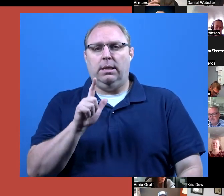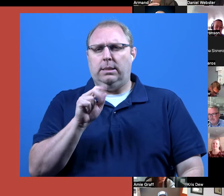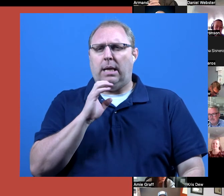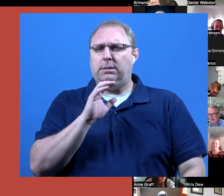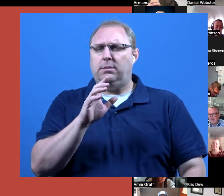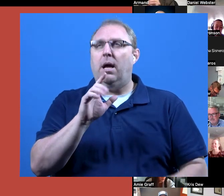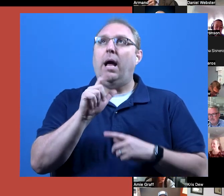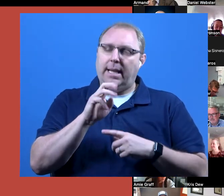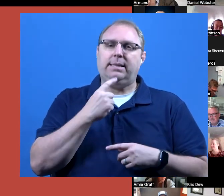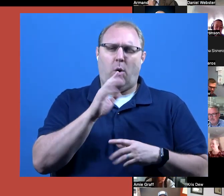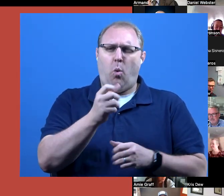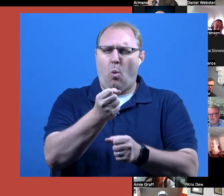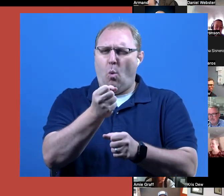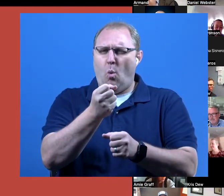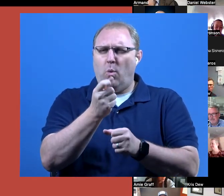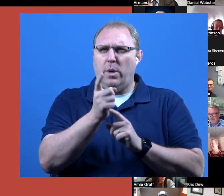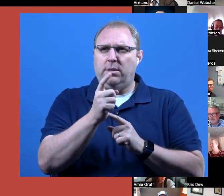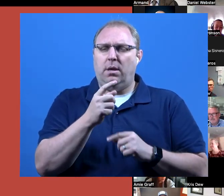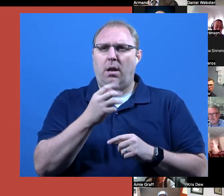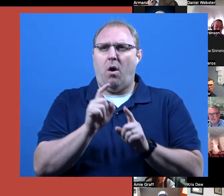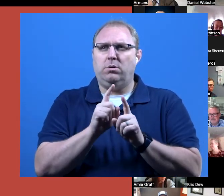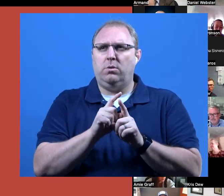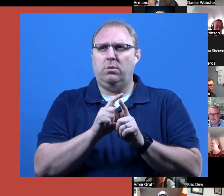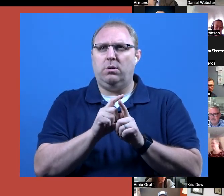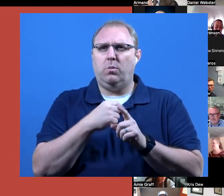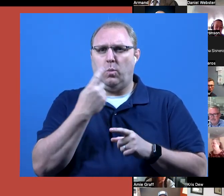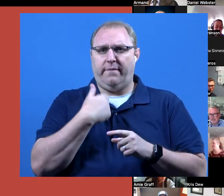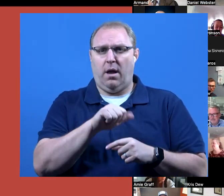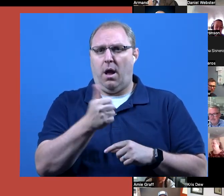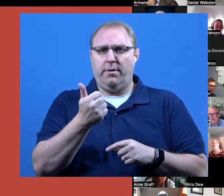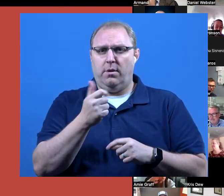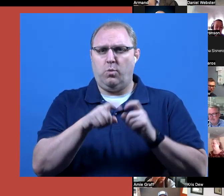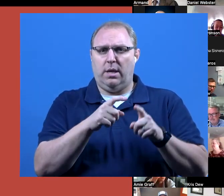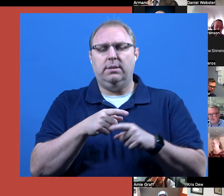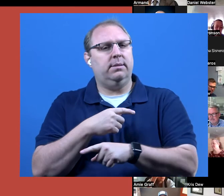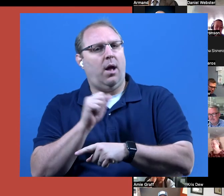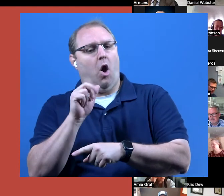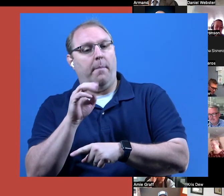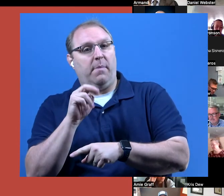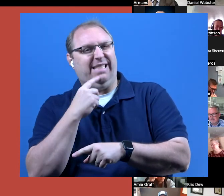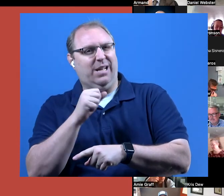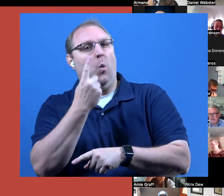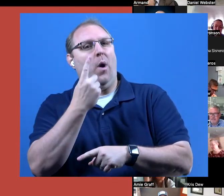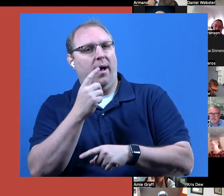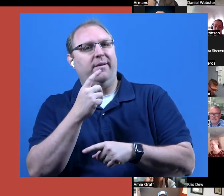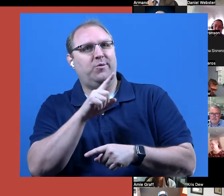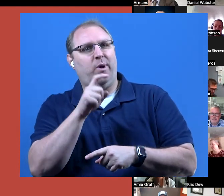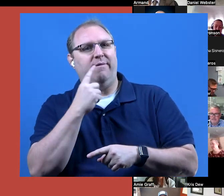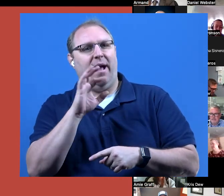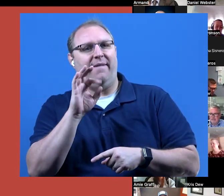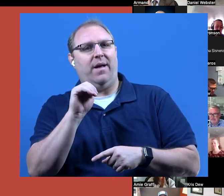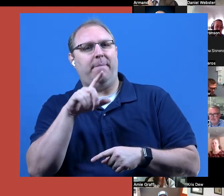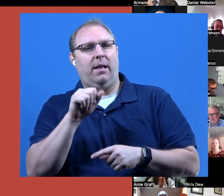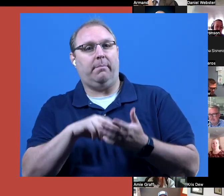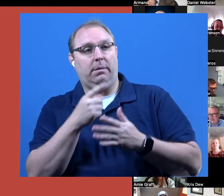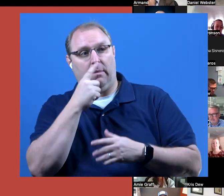and then you pass it back to me and I talk. It's like the microphone. So Right. the question is, must staff have worked for a full